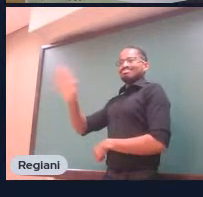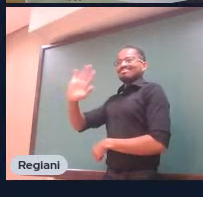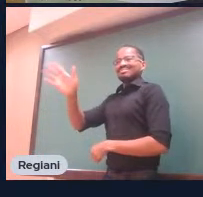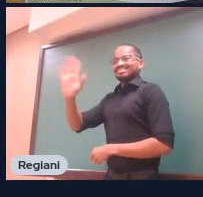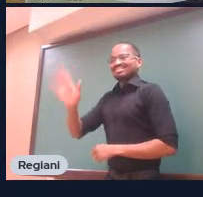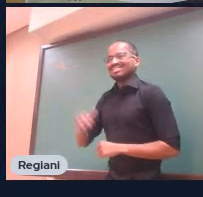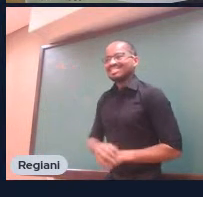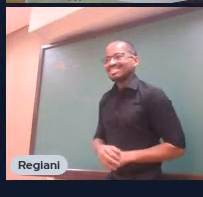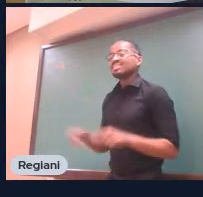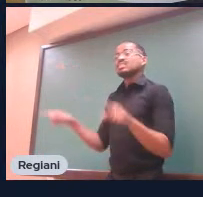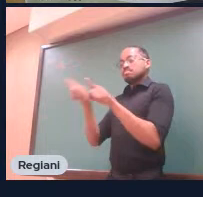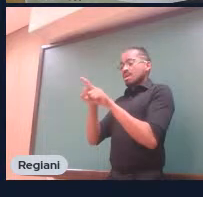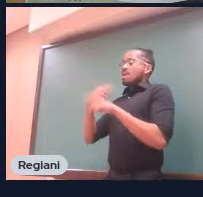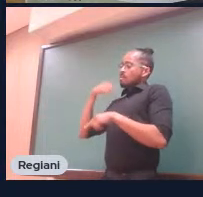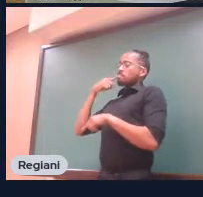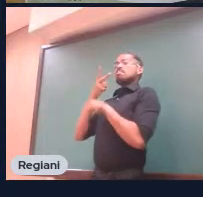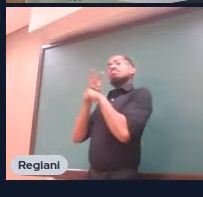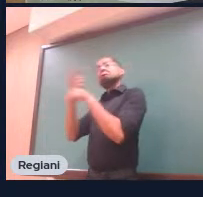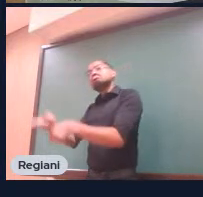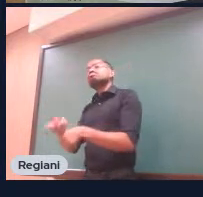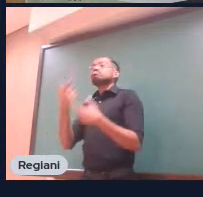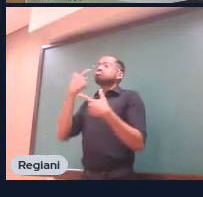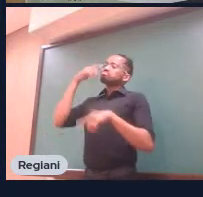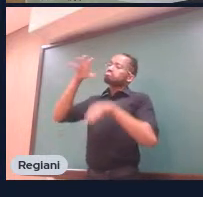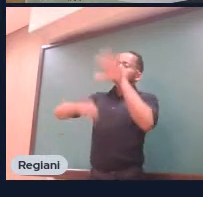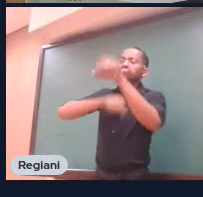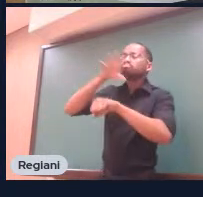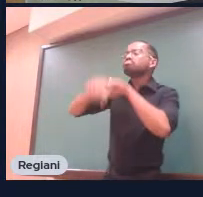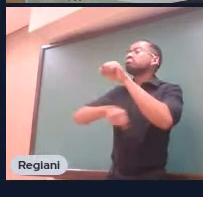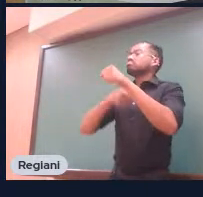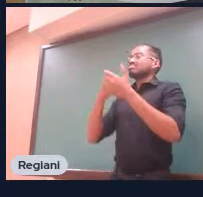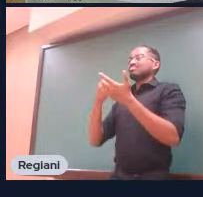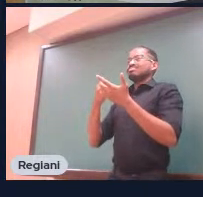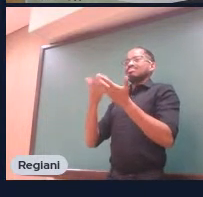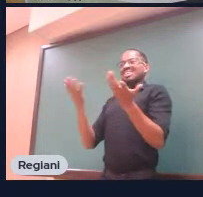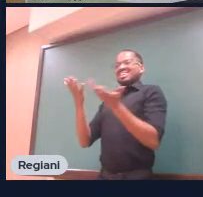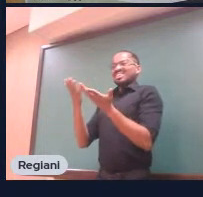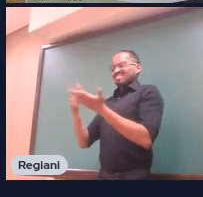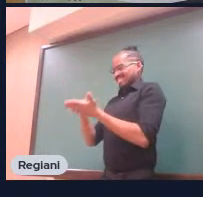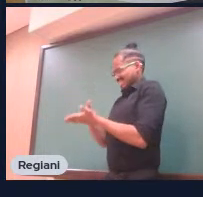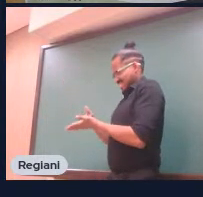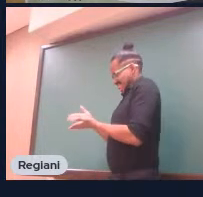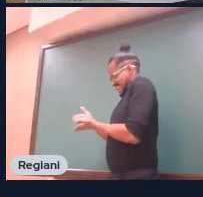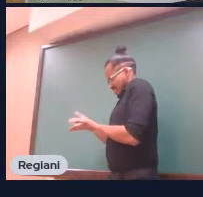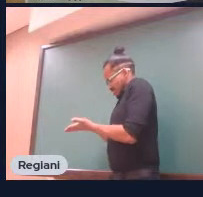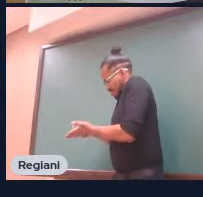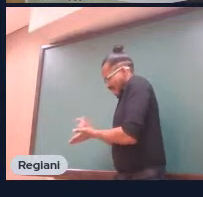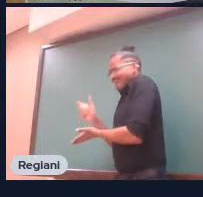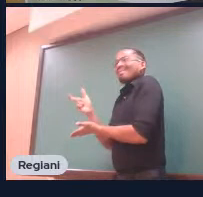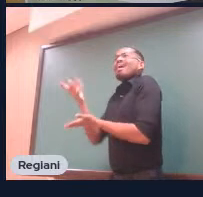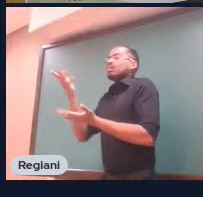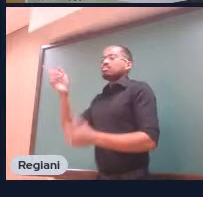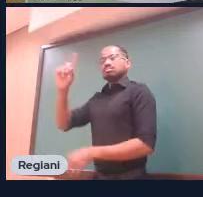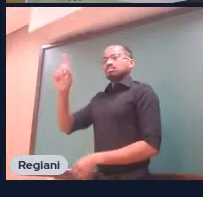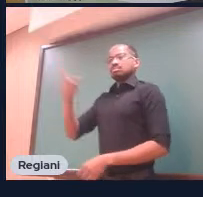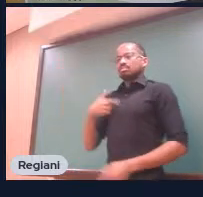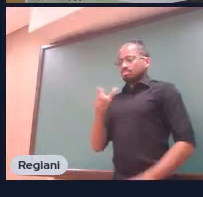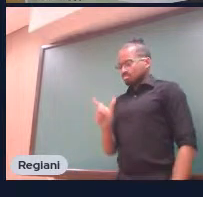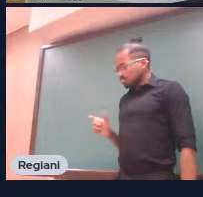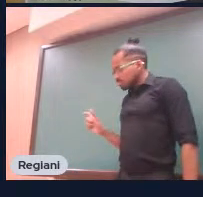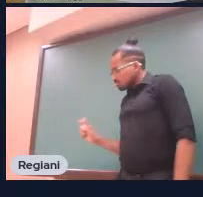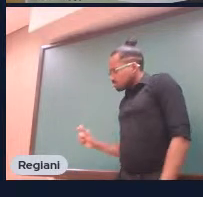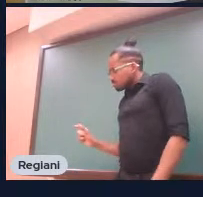lookup to search. You go from looking up in a book to asking and hearing, looking and seeing, pointing and hearing. It has